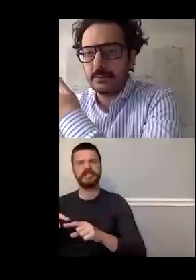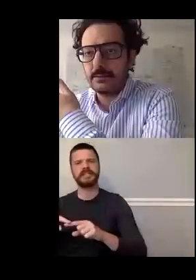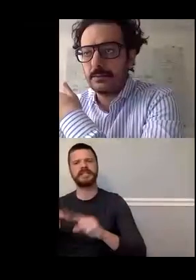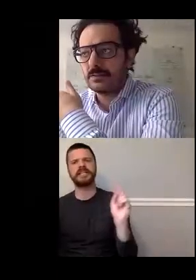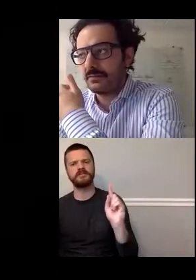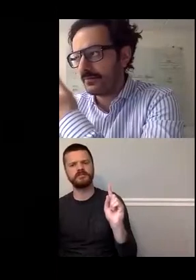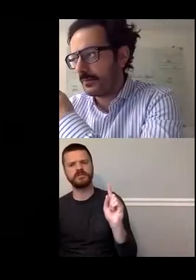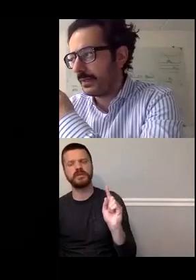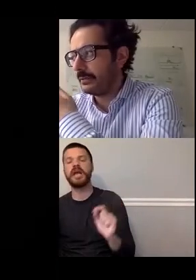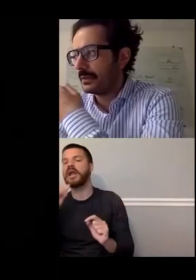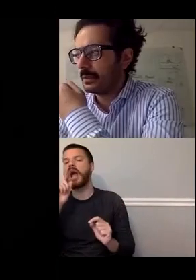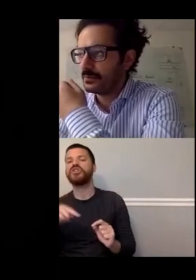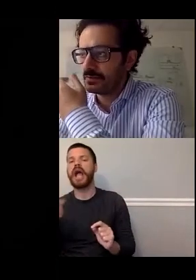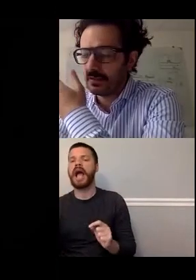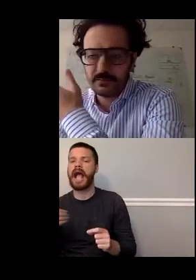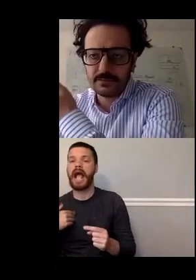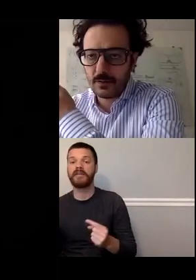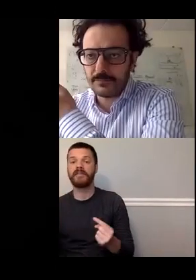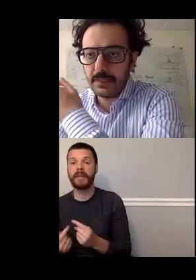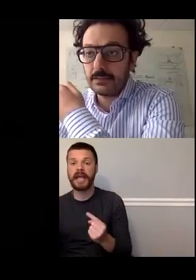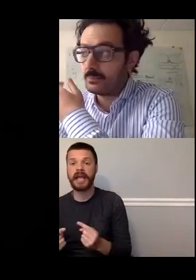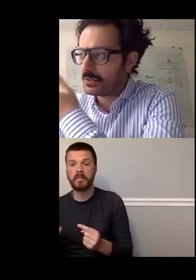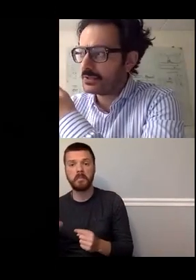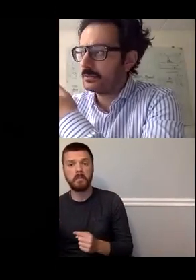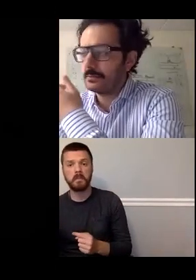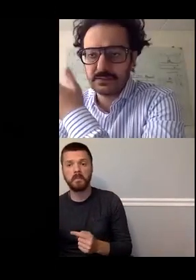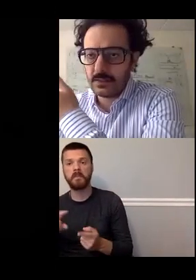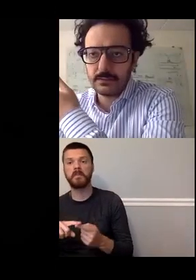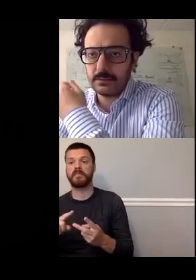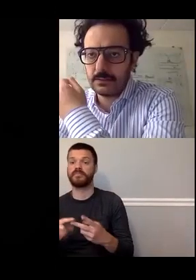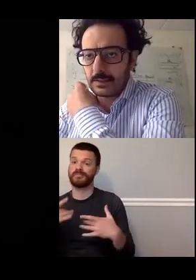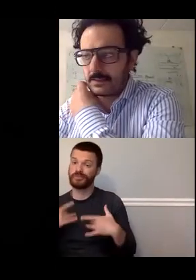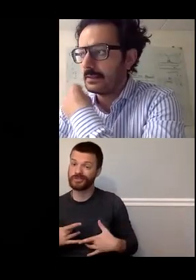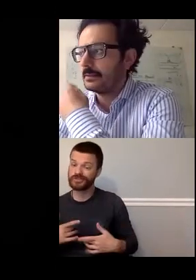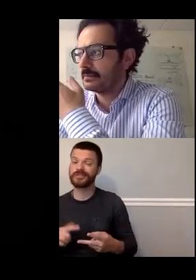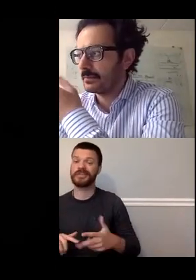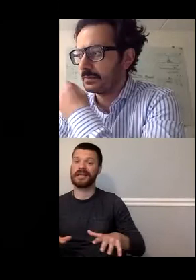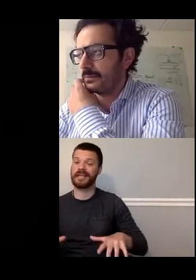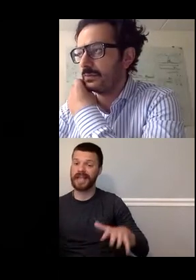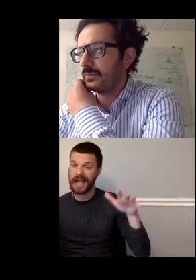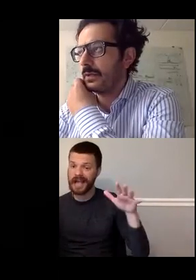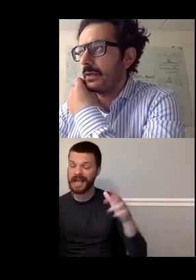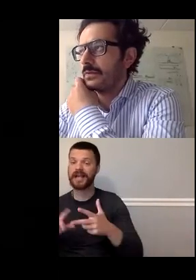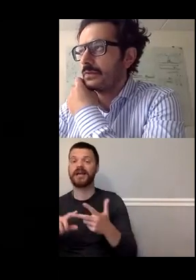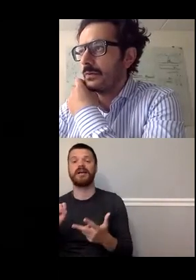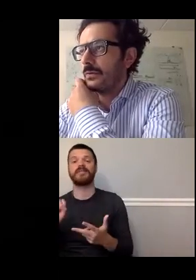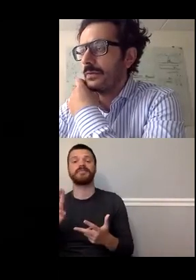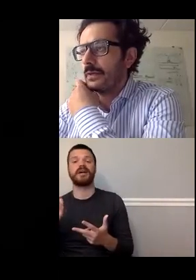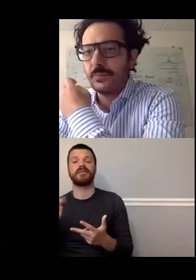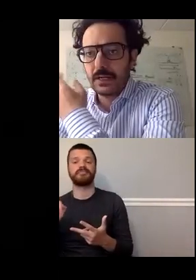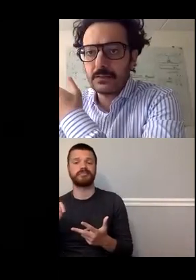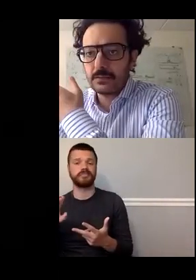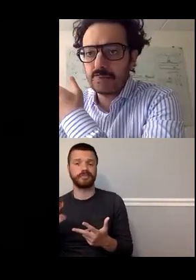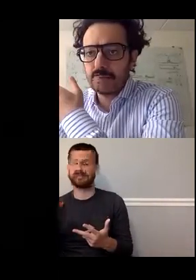that they suffer from pain, but they also suffer from depression and anxiety, like I said, and substance abuse. So